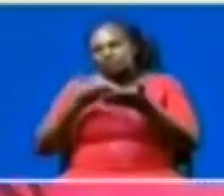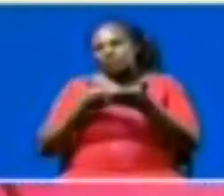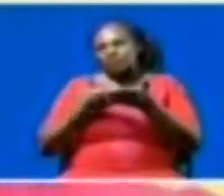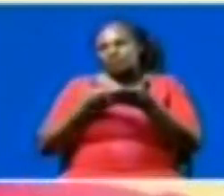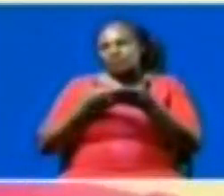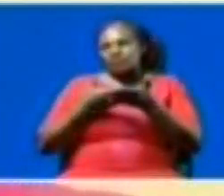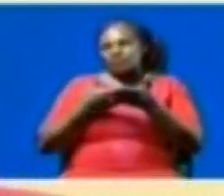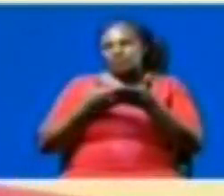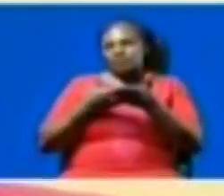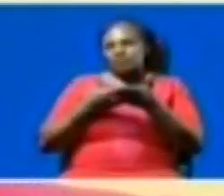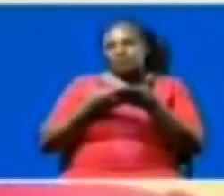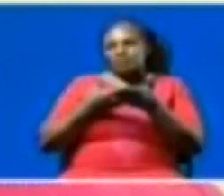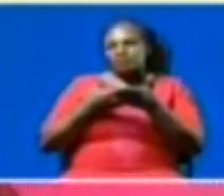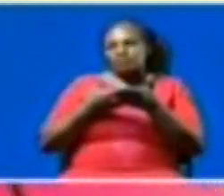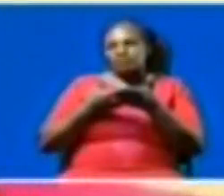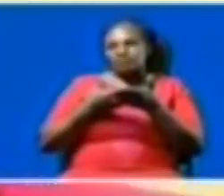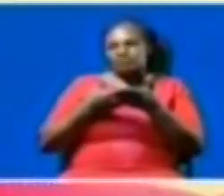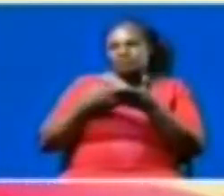cancer and cervical. When? Kitambo?